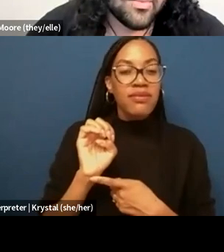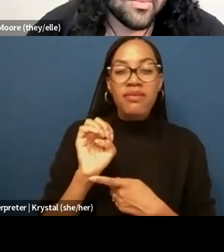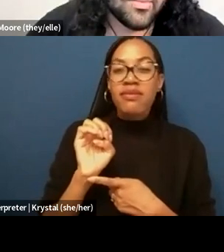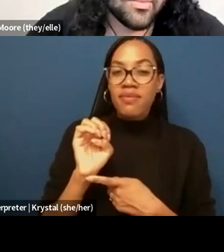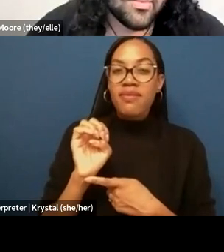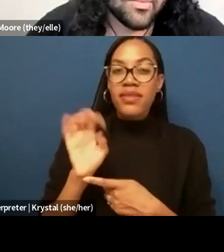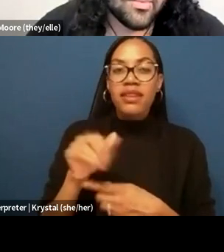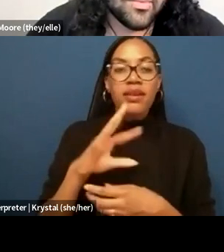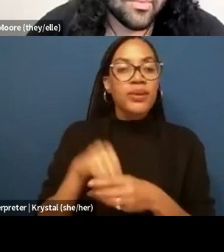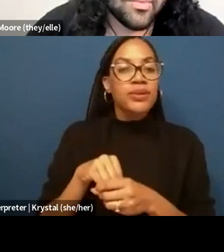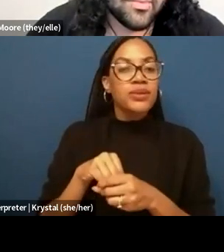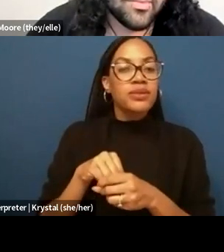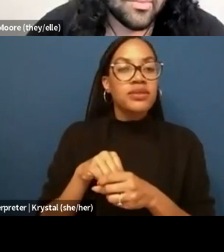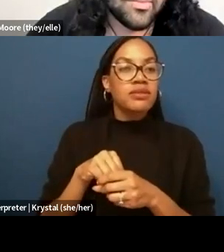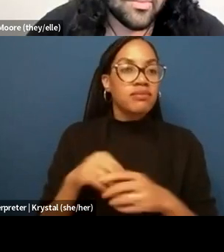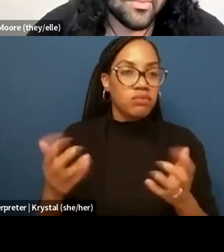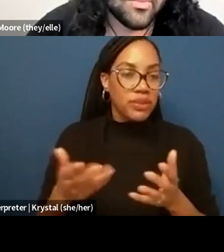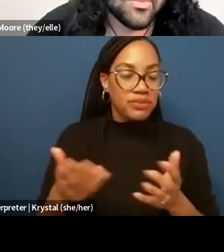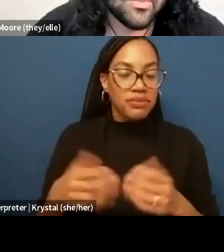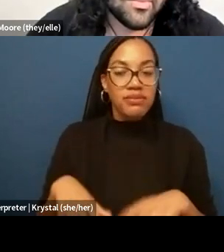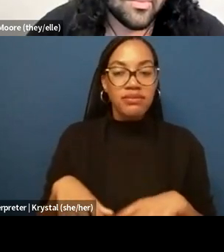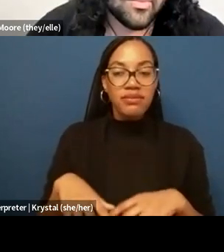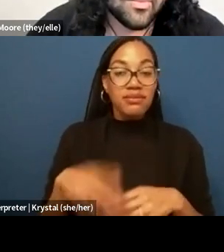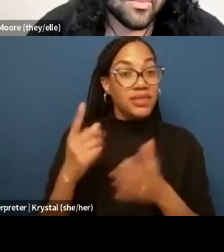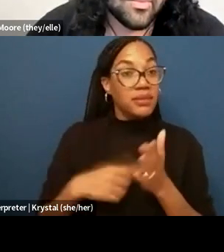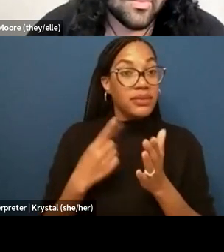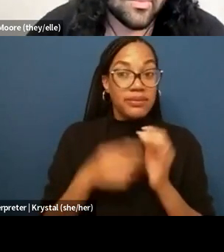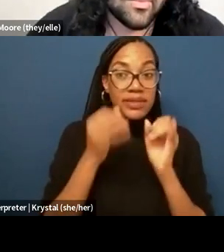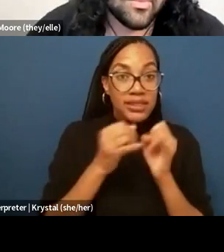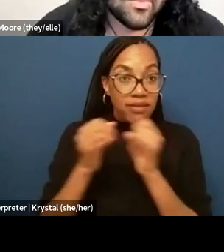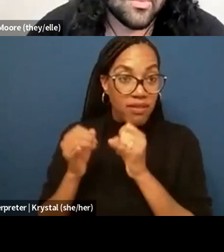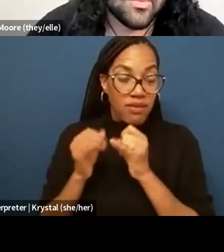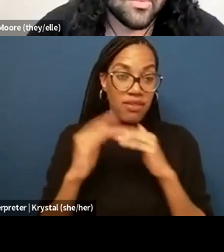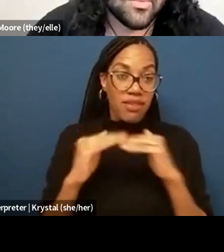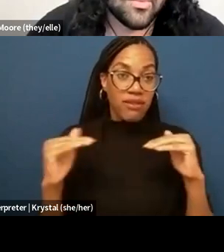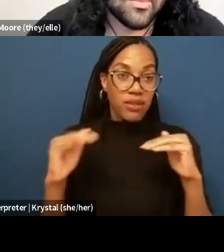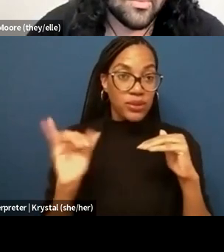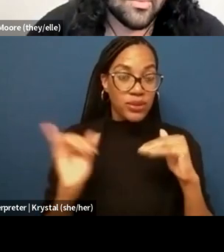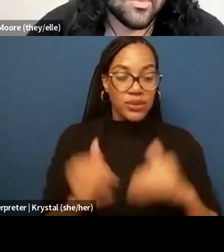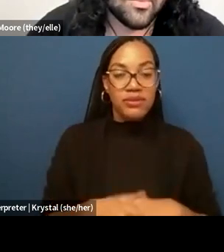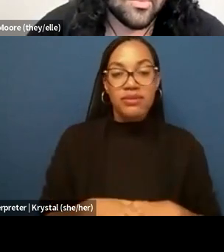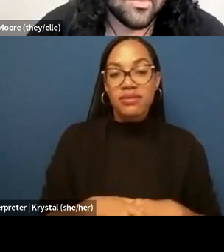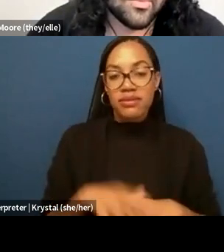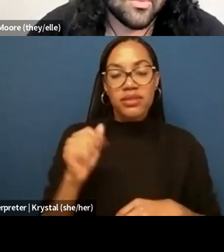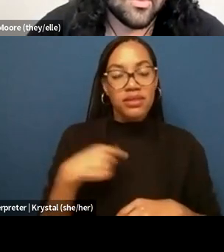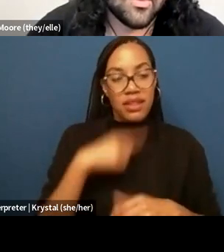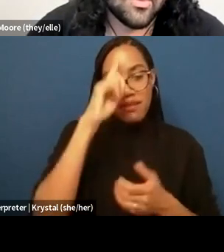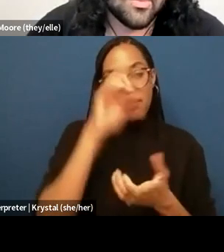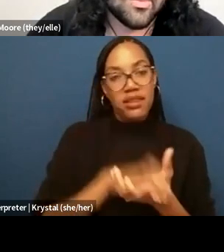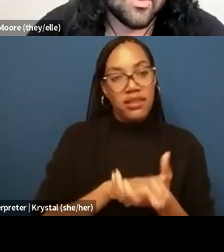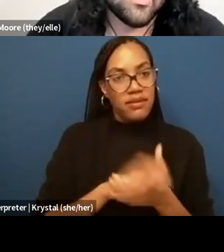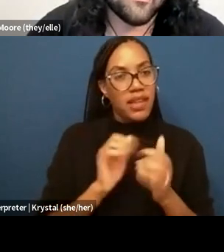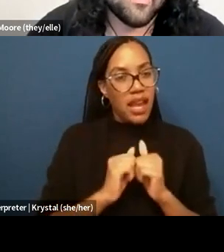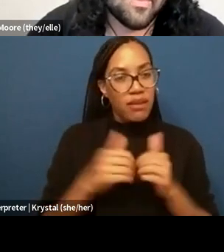That includes even at the very intimate level. So I believe that the way forward is at a